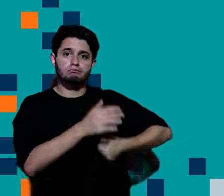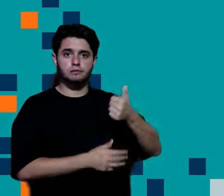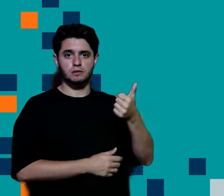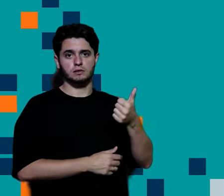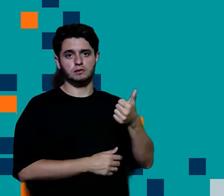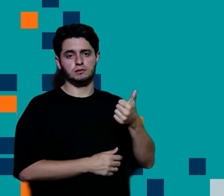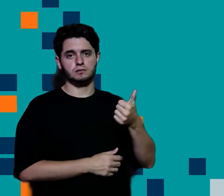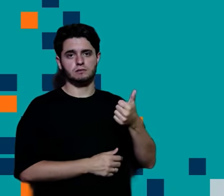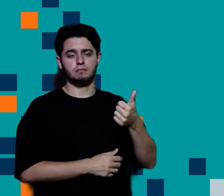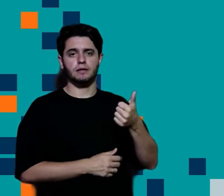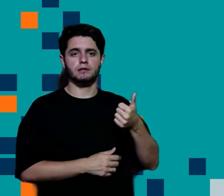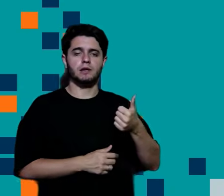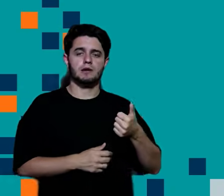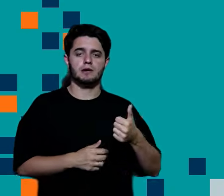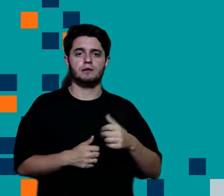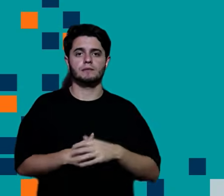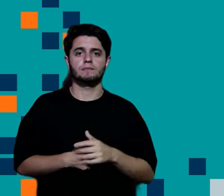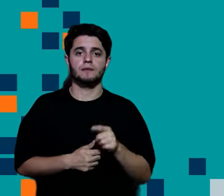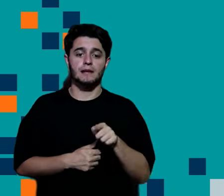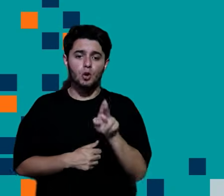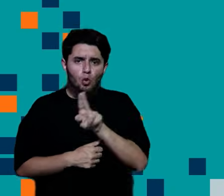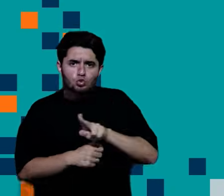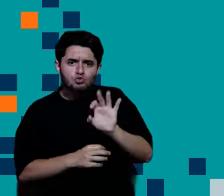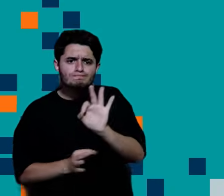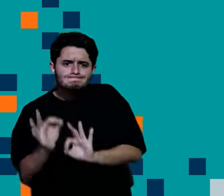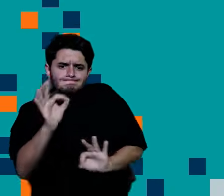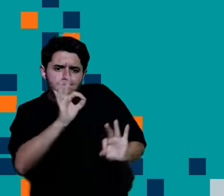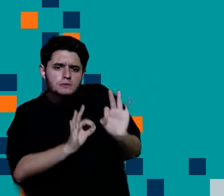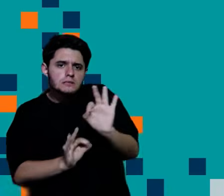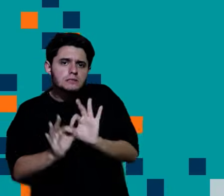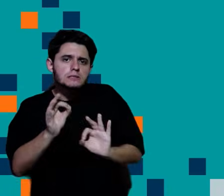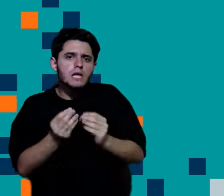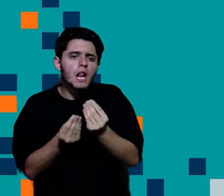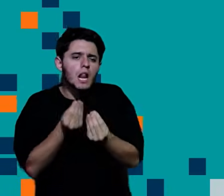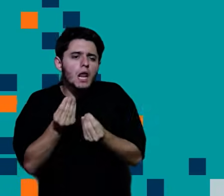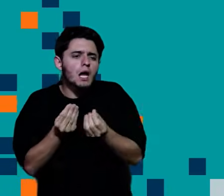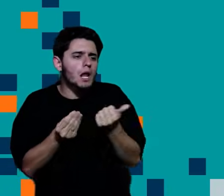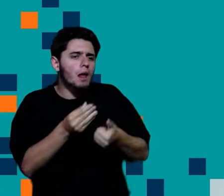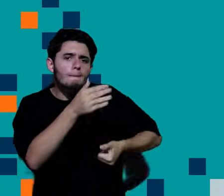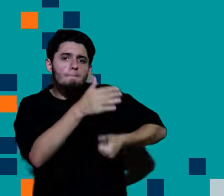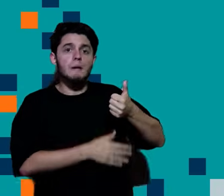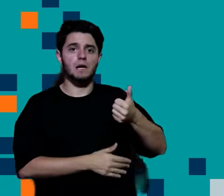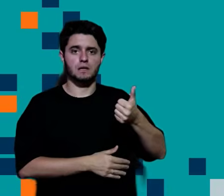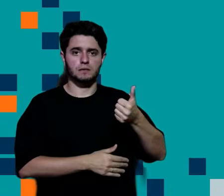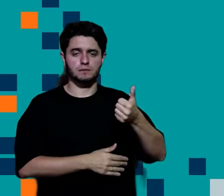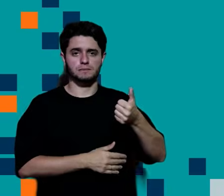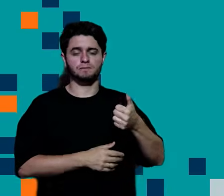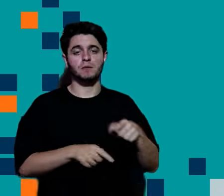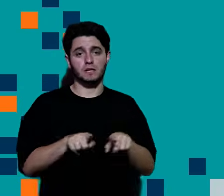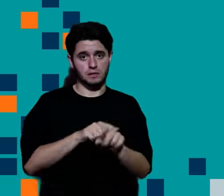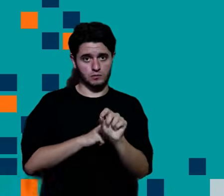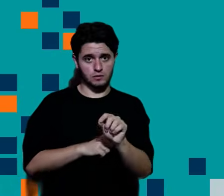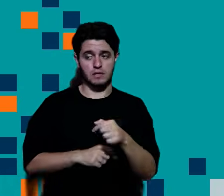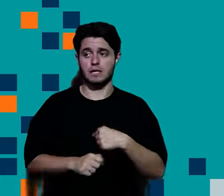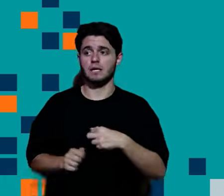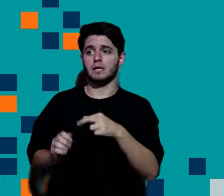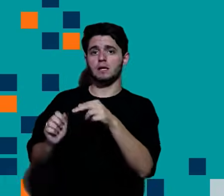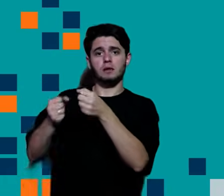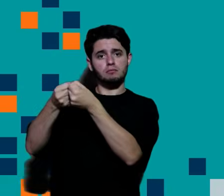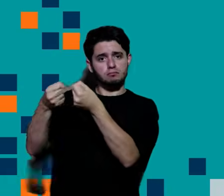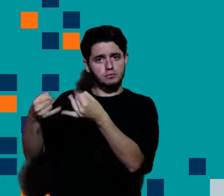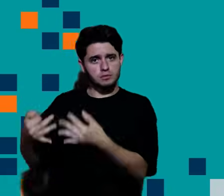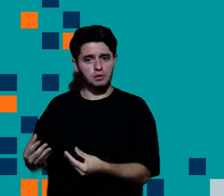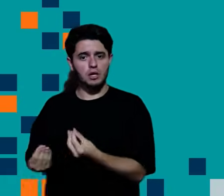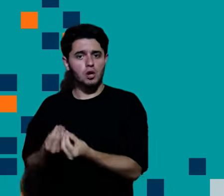used design as an active ingredient. You know what he also described Central Park